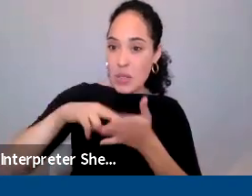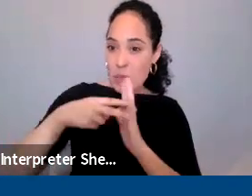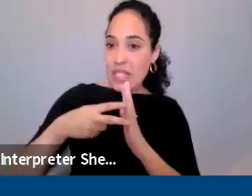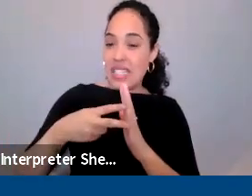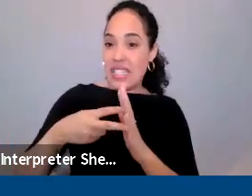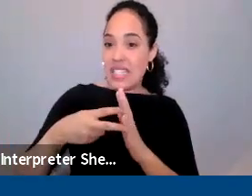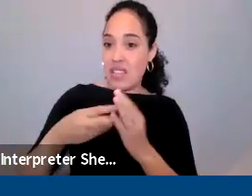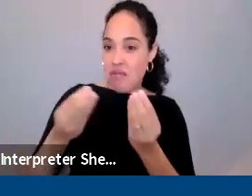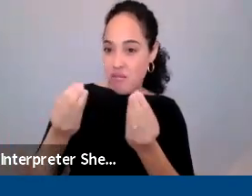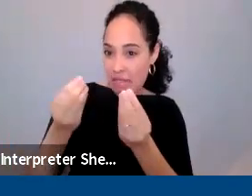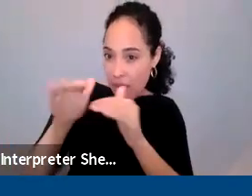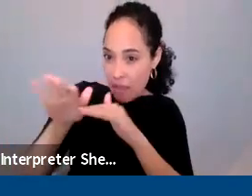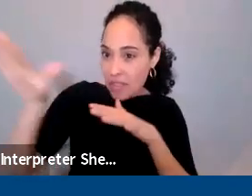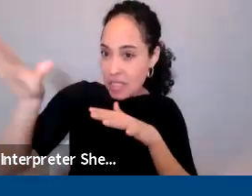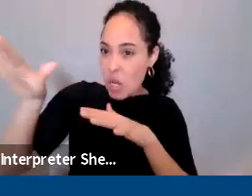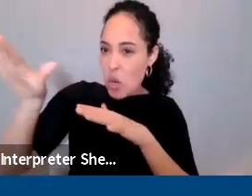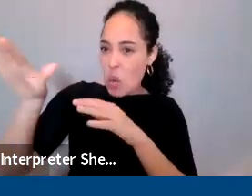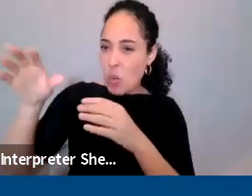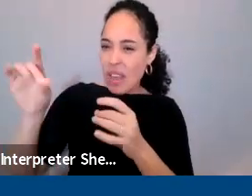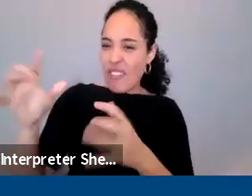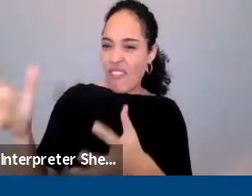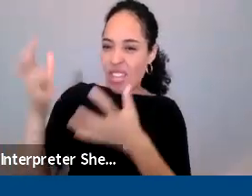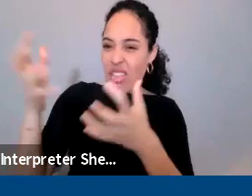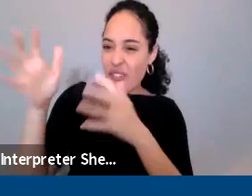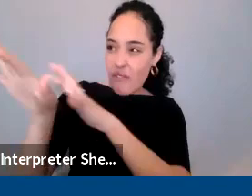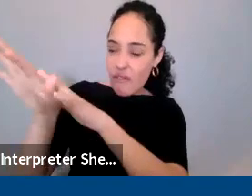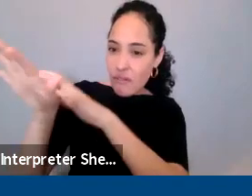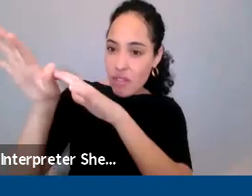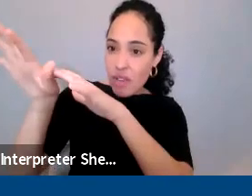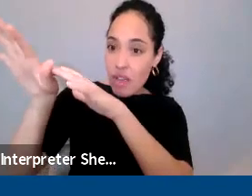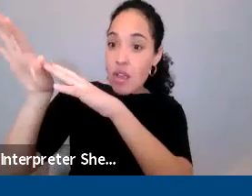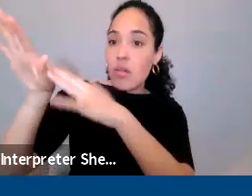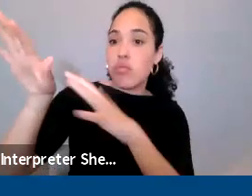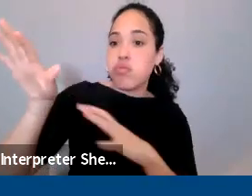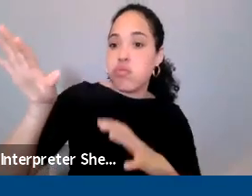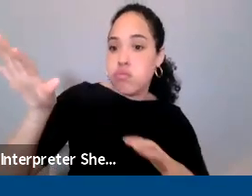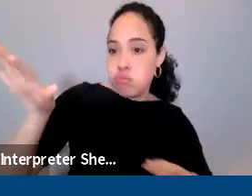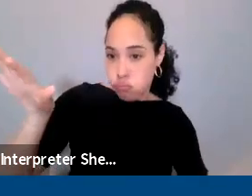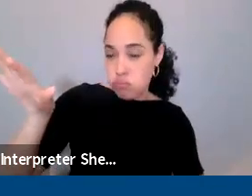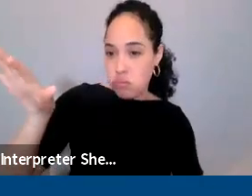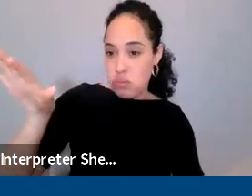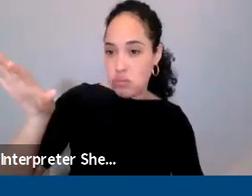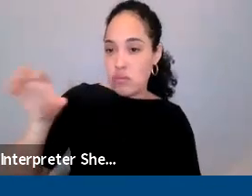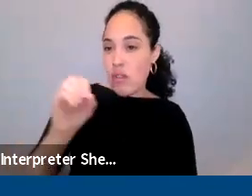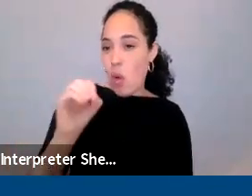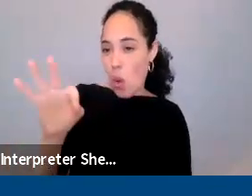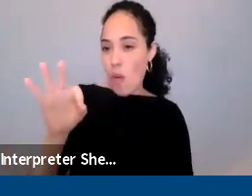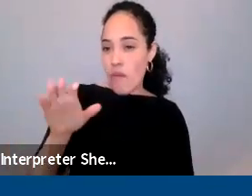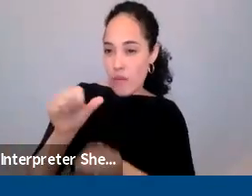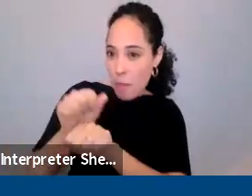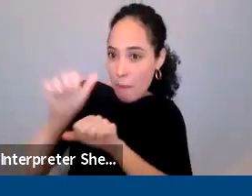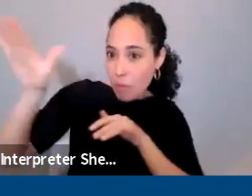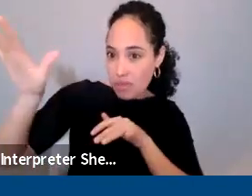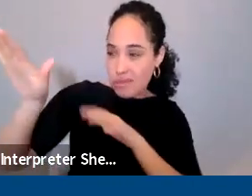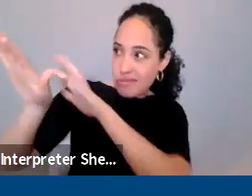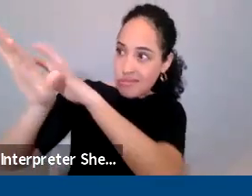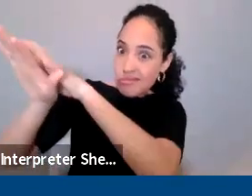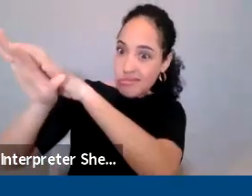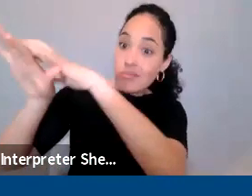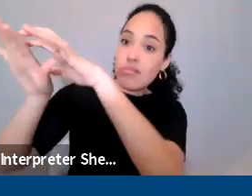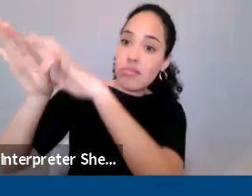down the mountains or the slope. That's going to be more your mudslide and would not be covered,